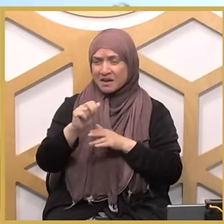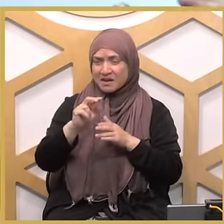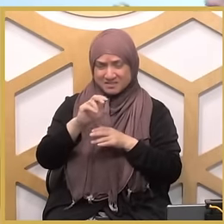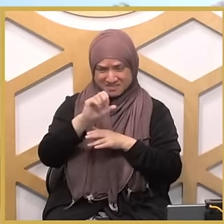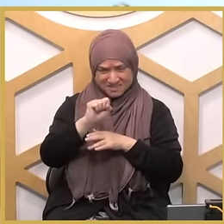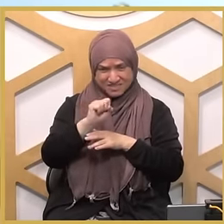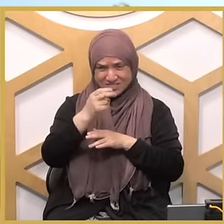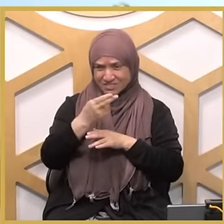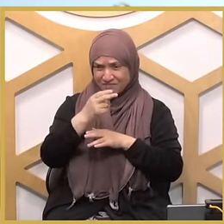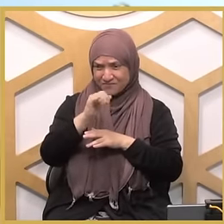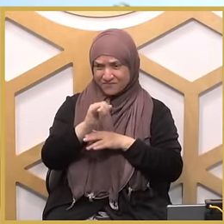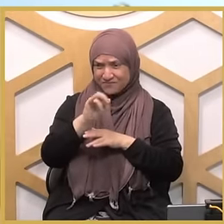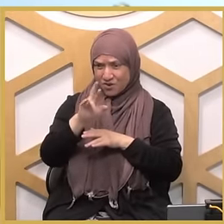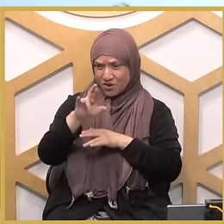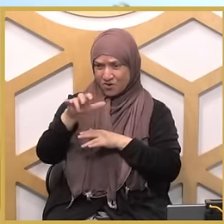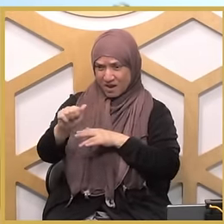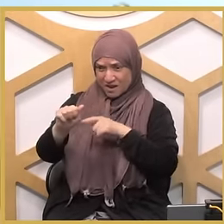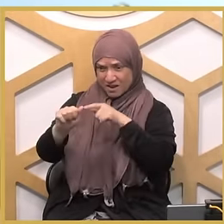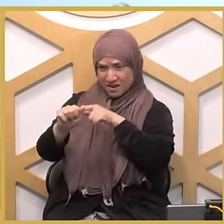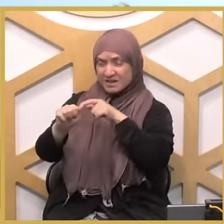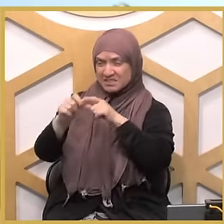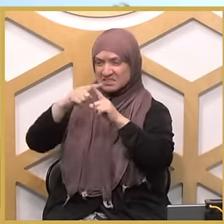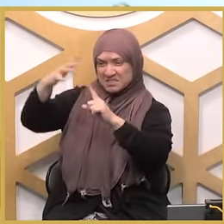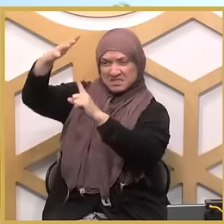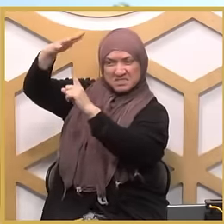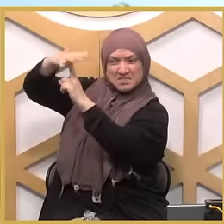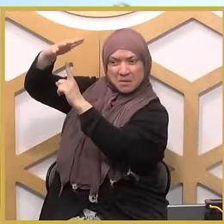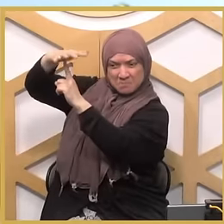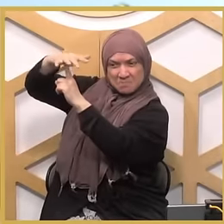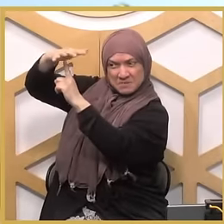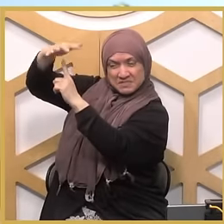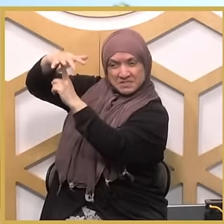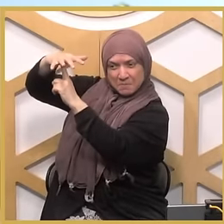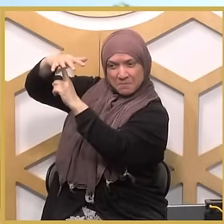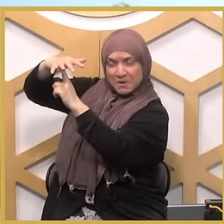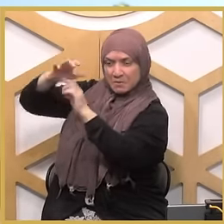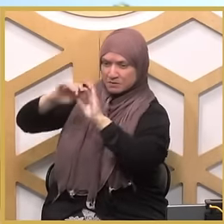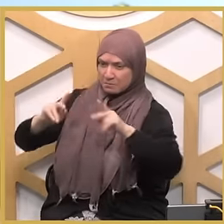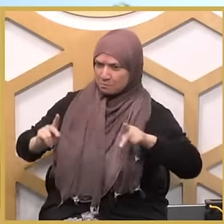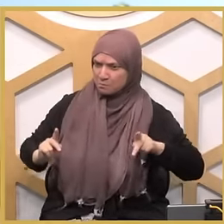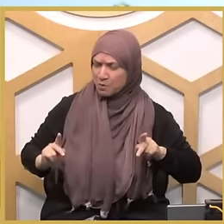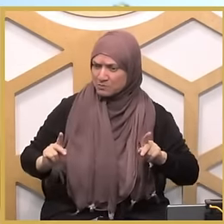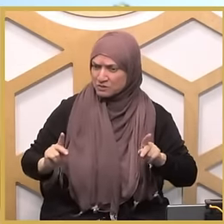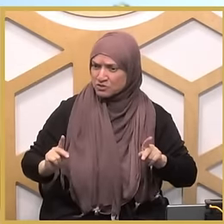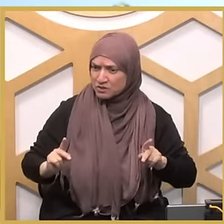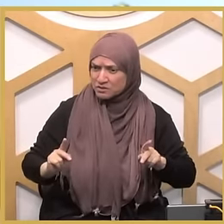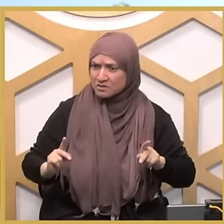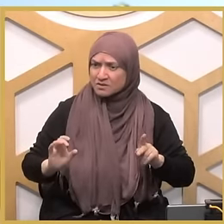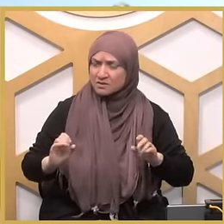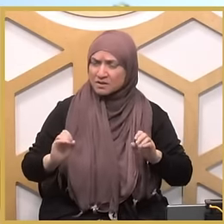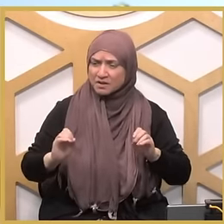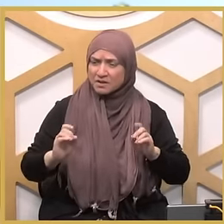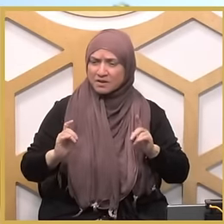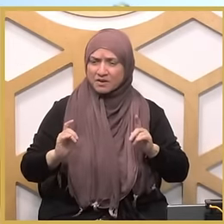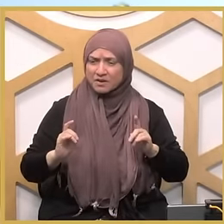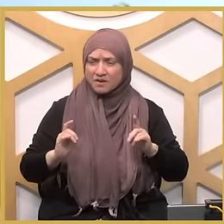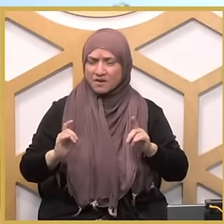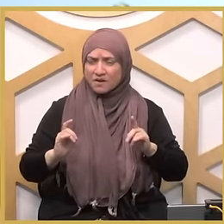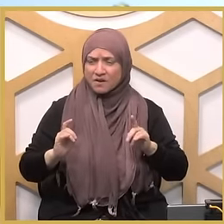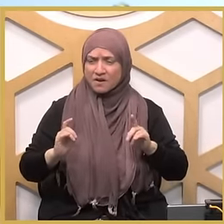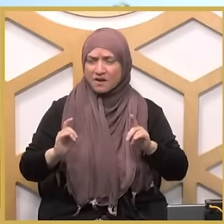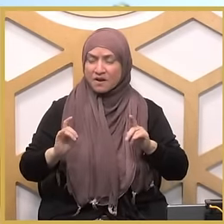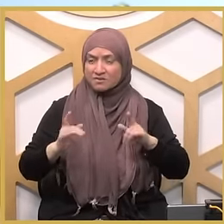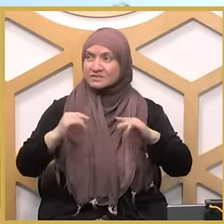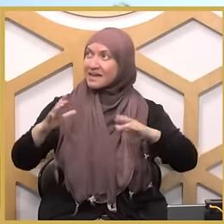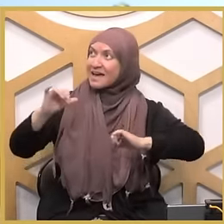you're low faith, when you're really not feeling like it, right? You hit a low point and you're not feeling like worshiping Allah subhanahu wa ta'ala. And at that point, you